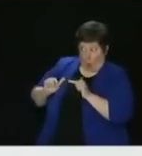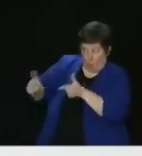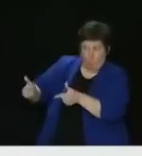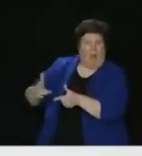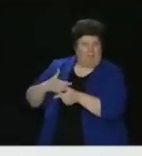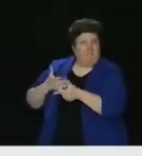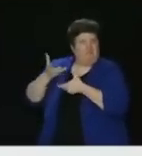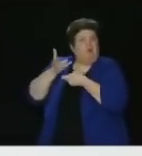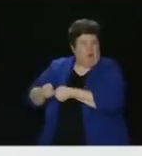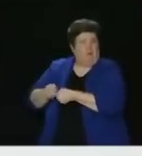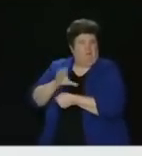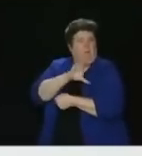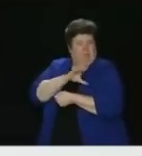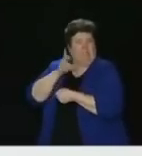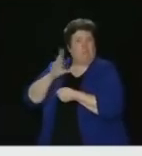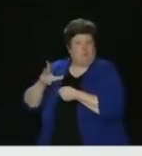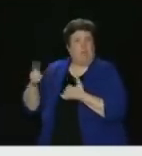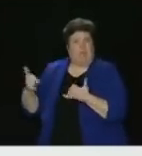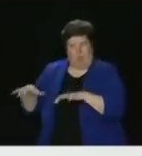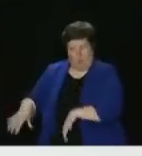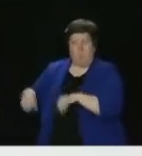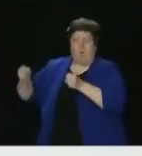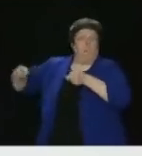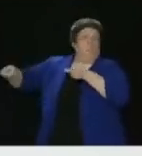order with the support that we're providing.